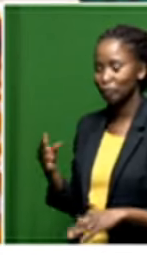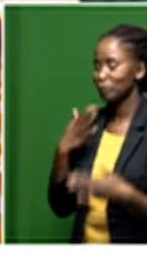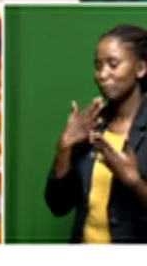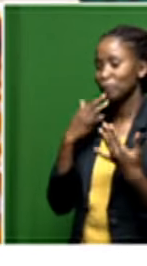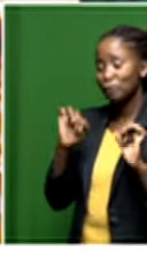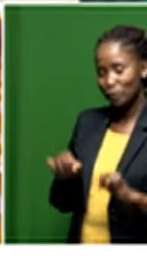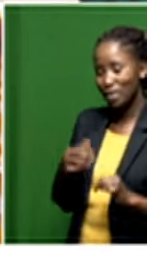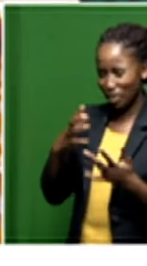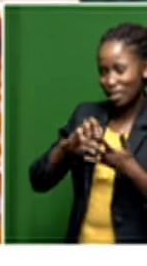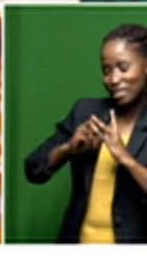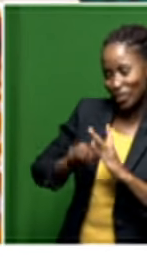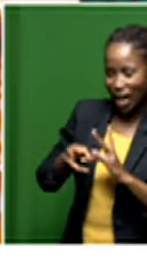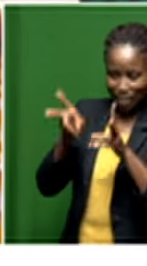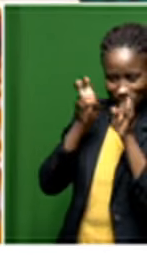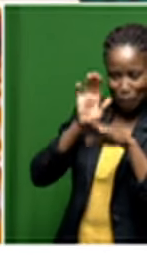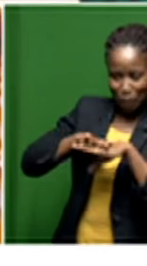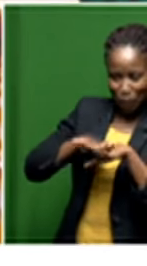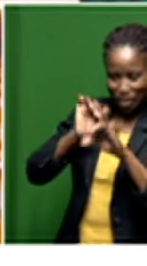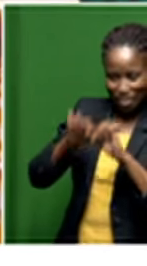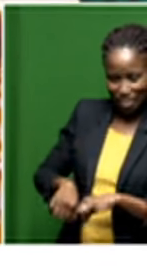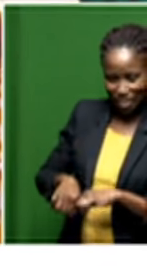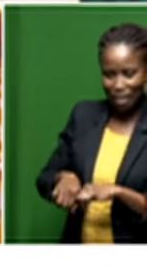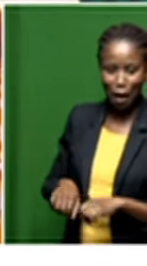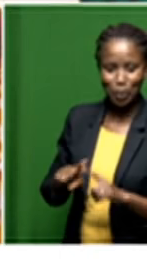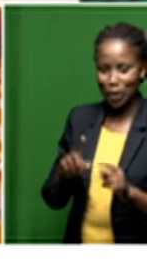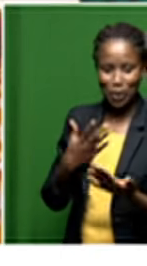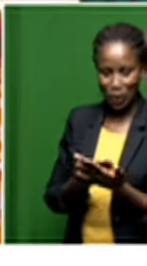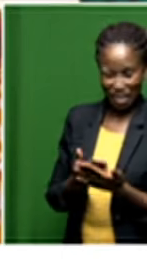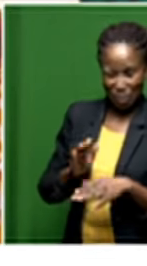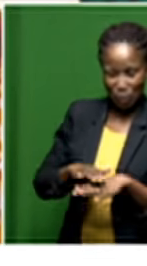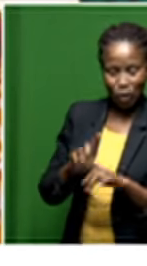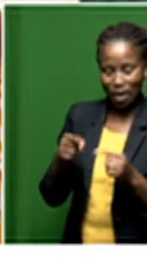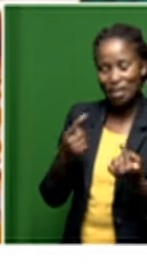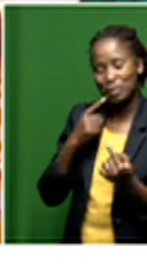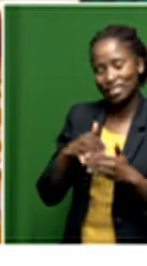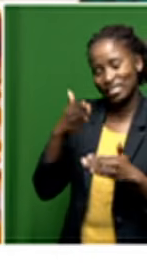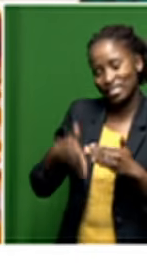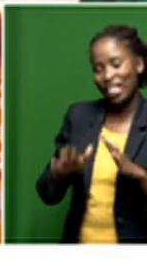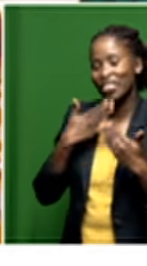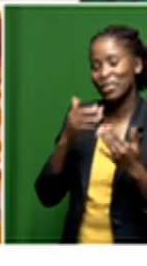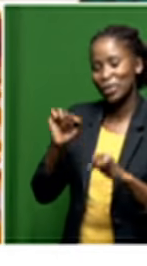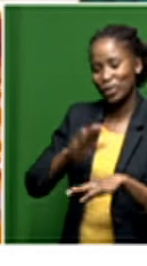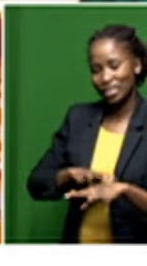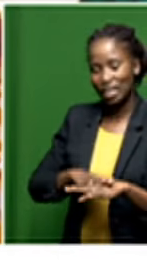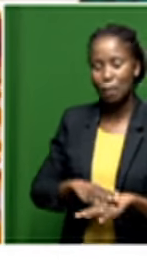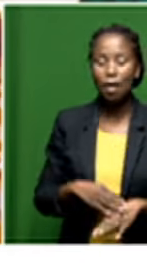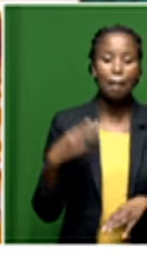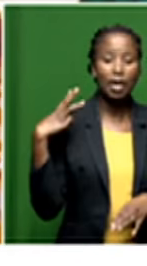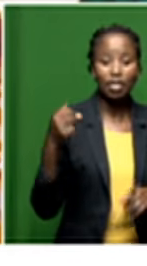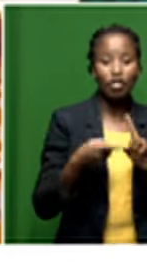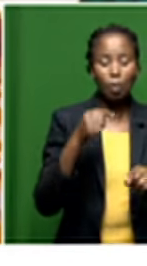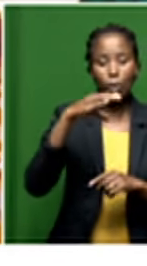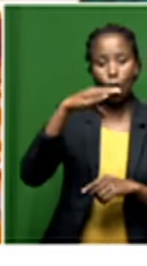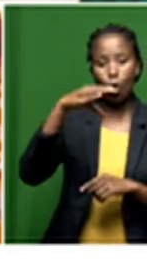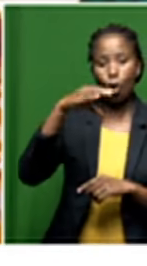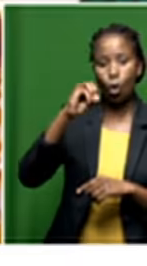lot out of you with that signal, so I'm not going to play around with it. I think we've done well. Thank you for your time. Minister, COGTA Minister, talking to us,